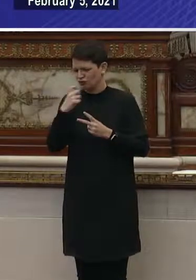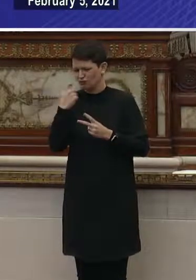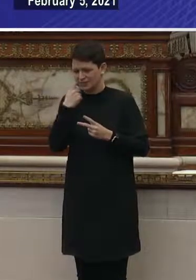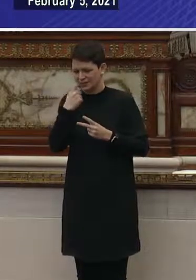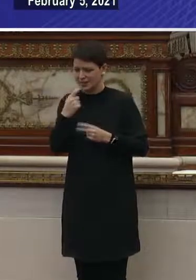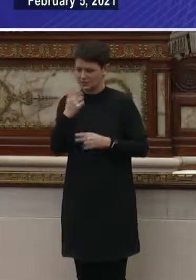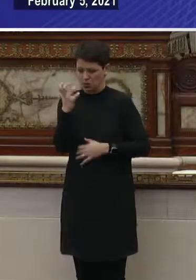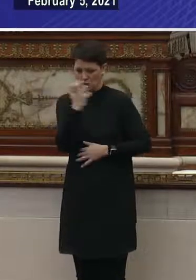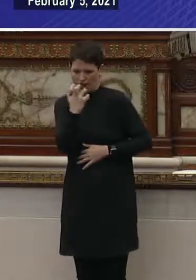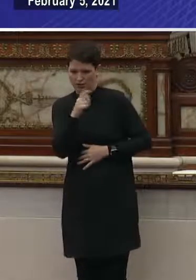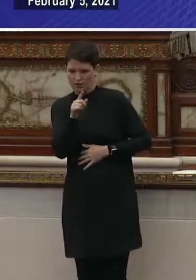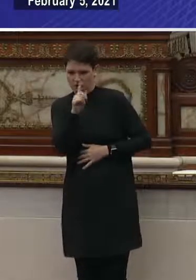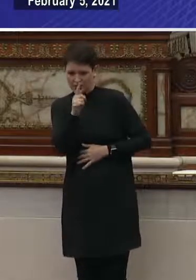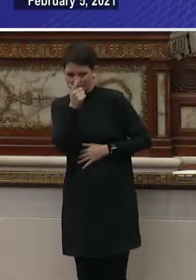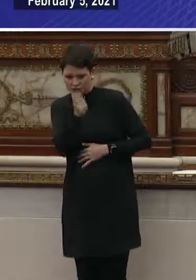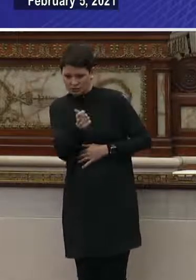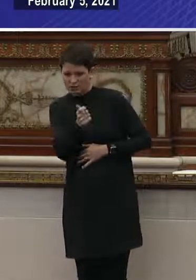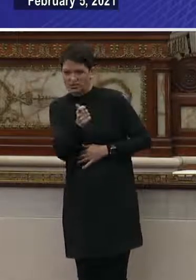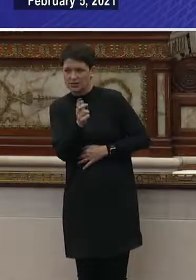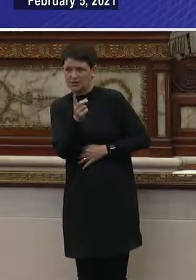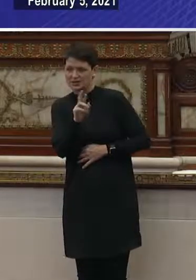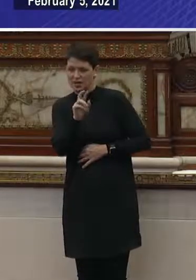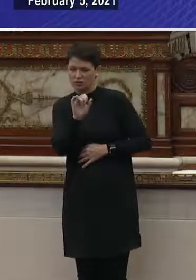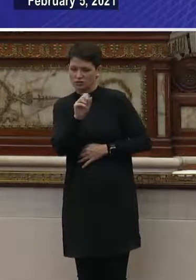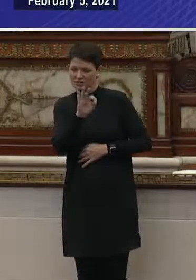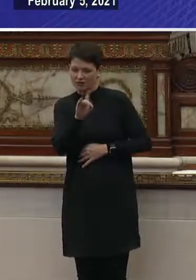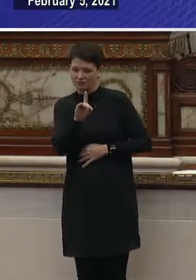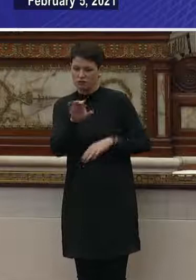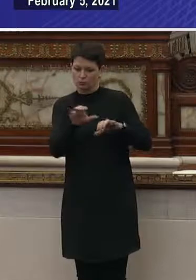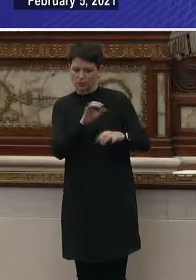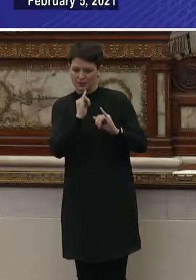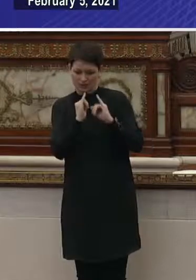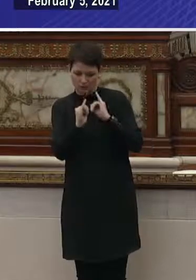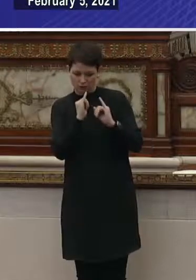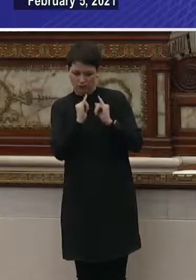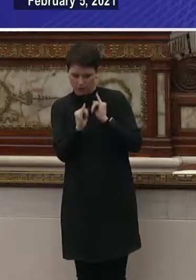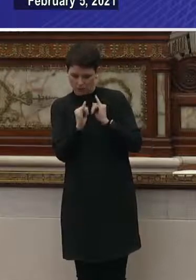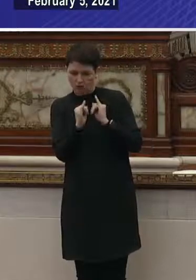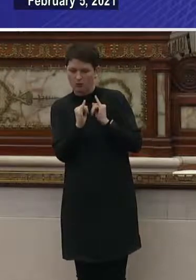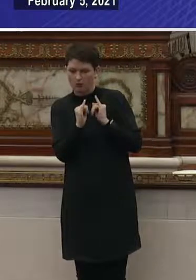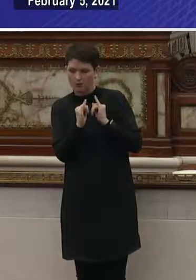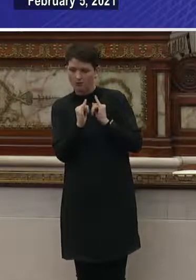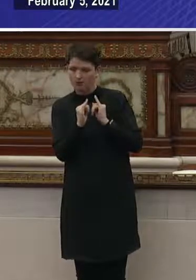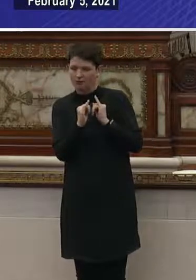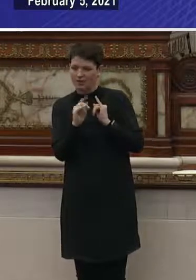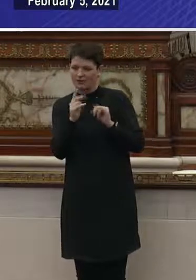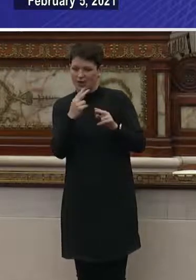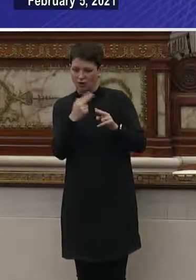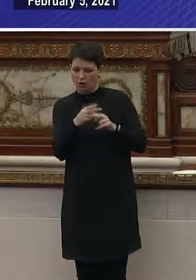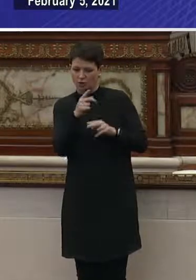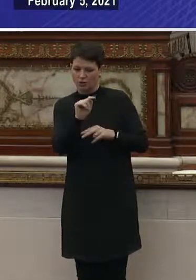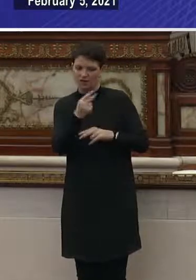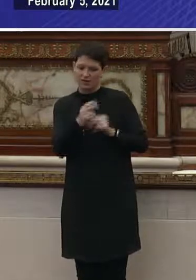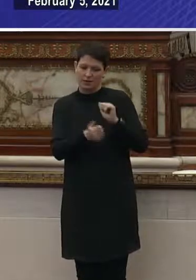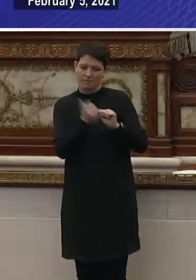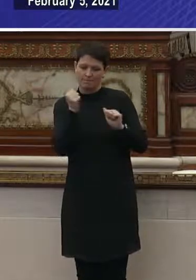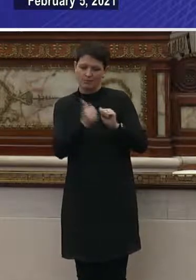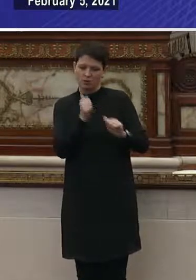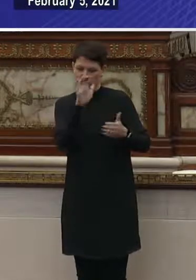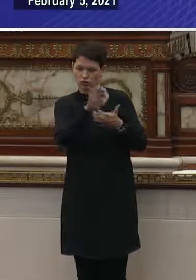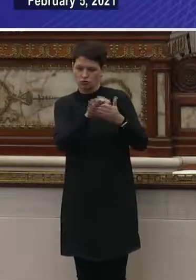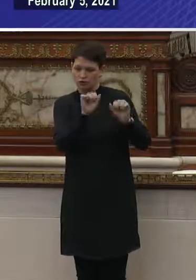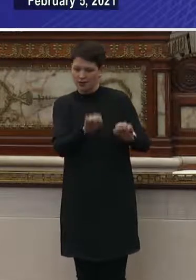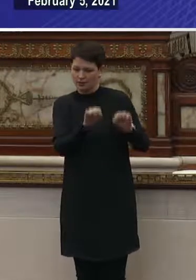like, wow, it's really interesting. Dr. Stanford was doing an interview, and they called her the most